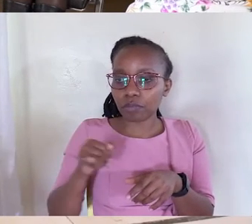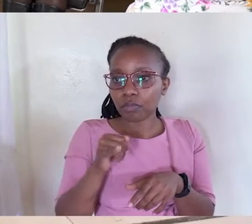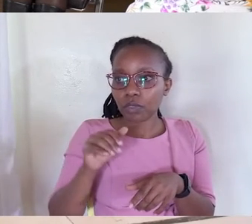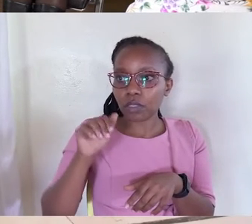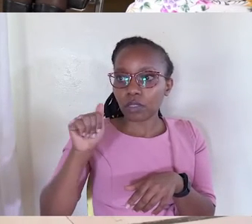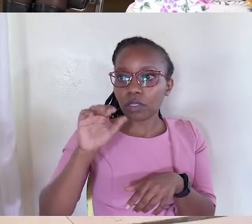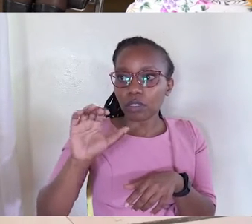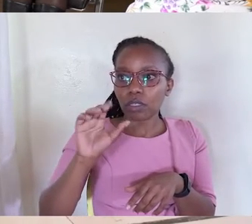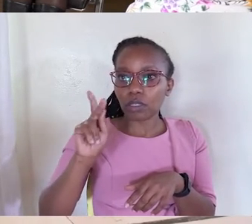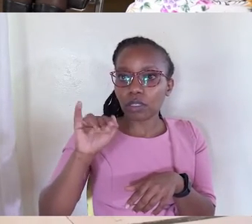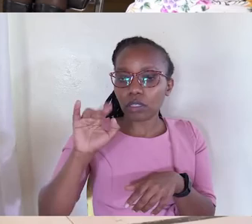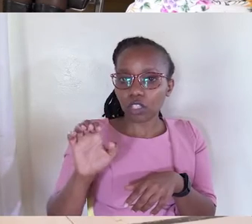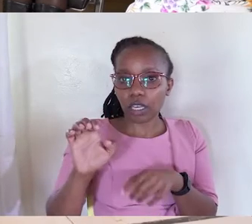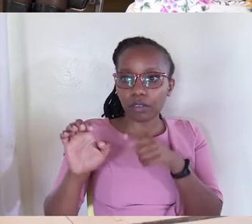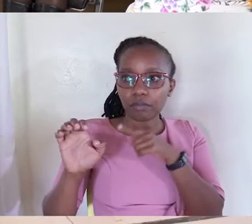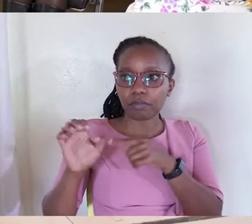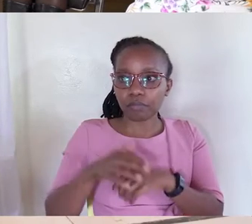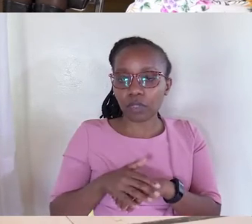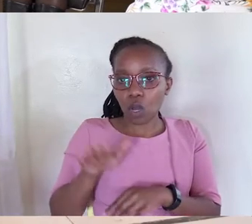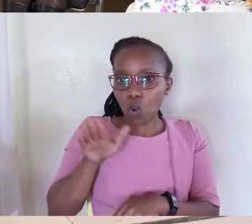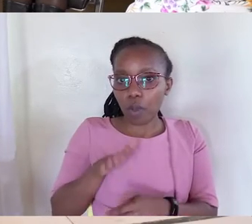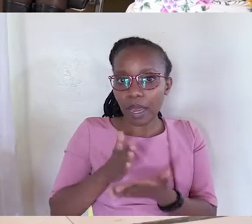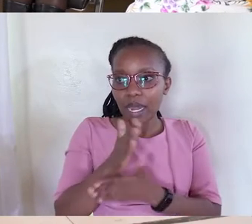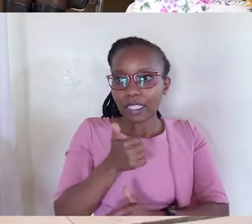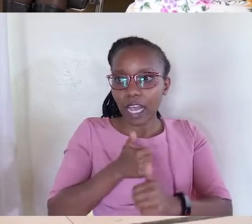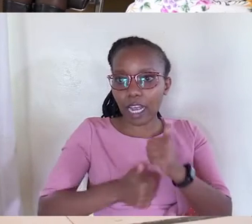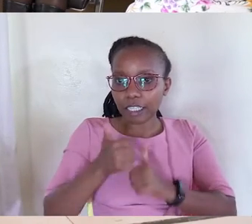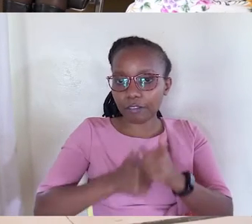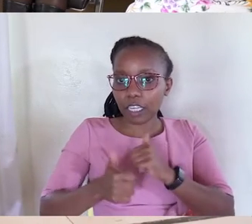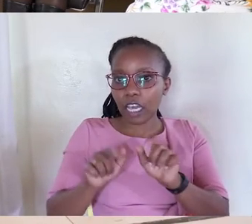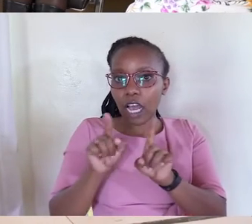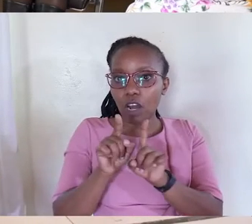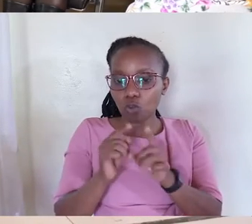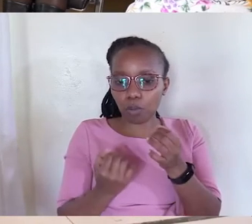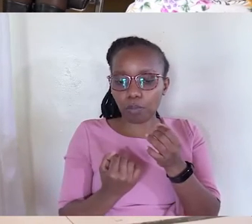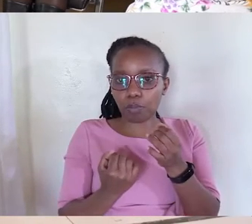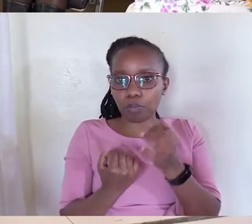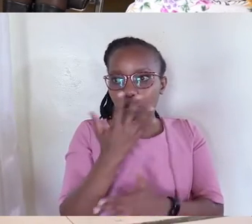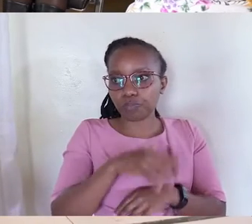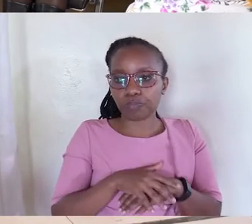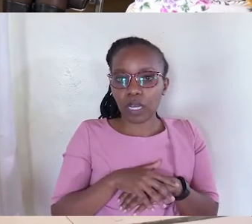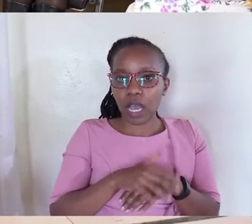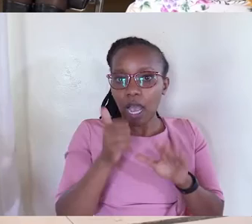Mutere. Ms. Jackie is a women rights activist and also the co-founder of Grace Agenda. Karibuni